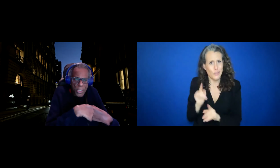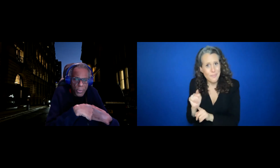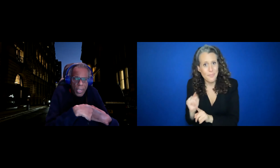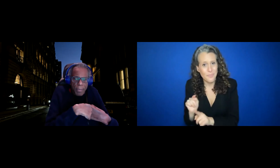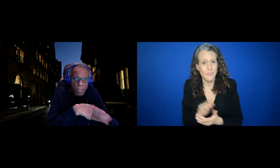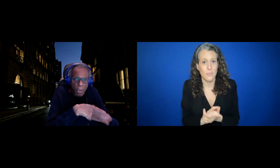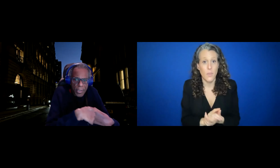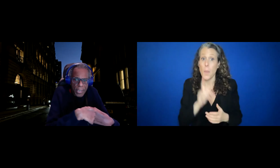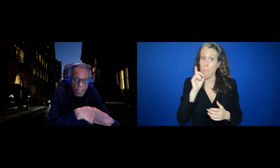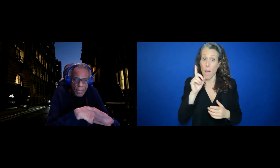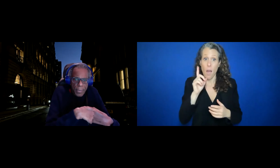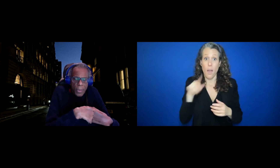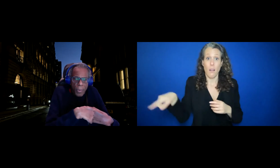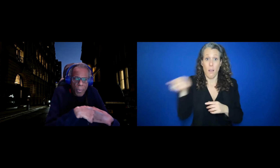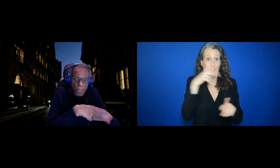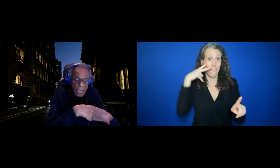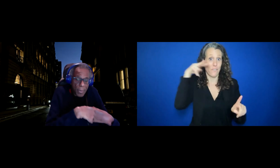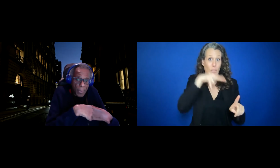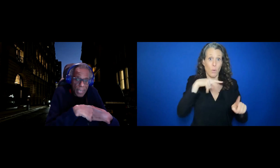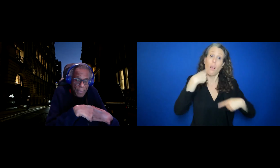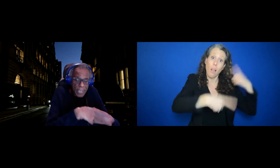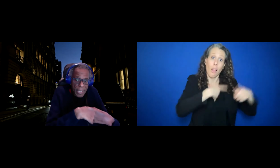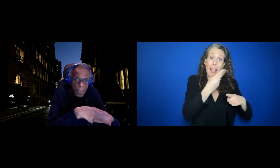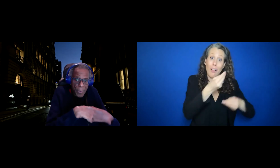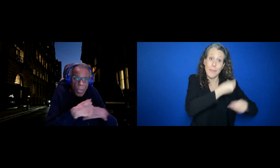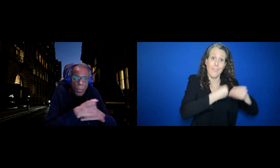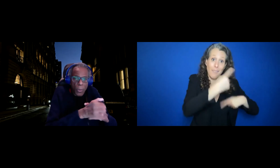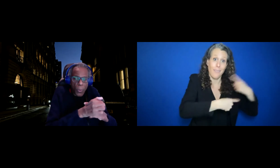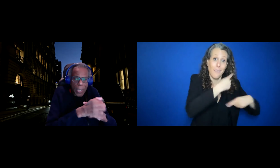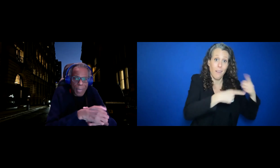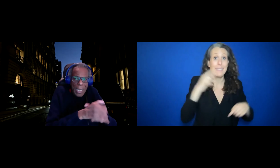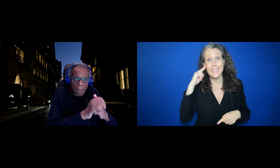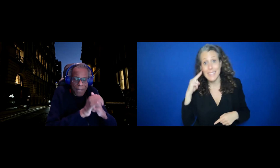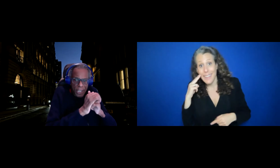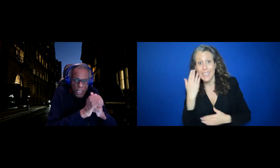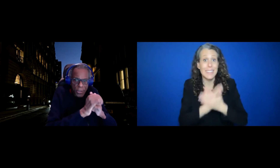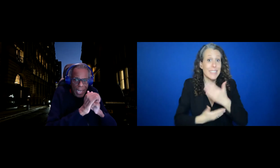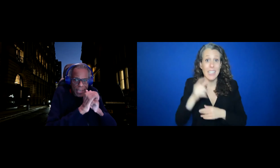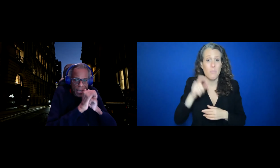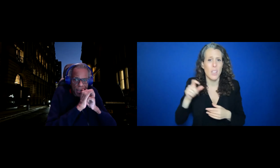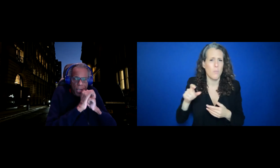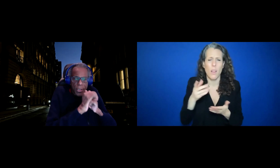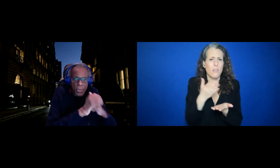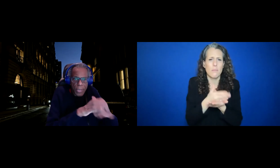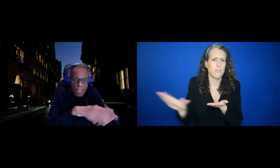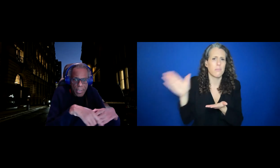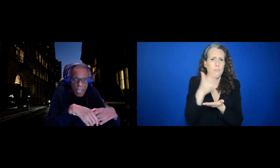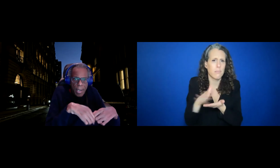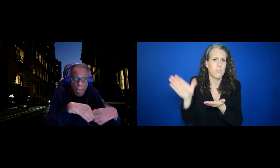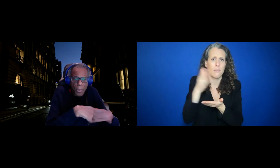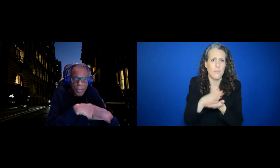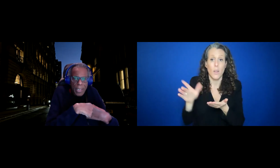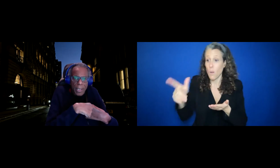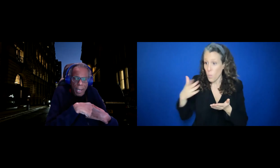a commercial priority, we will deaf and disabled people will always have conditional access to